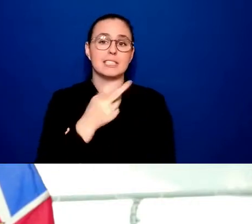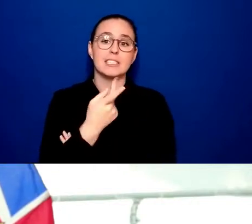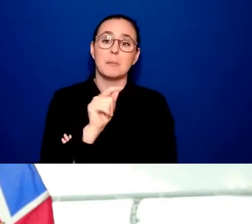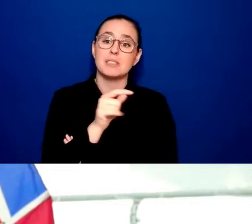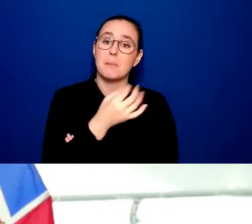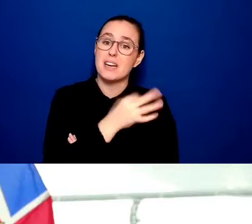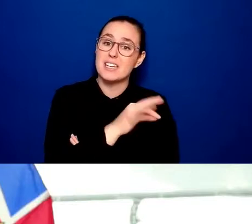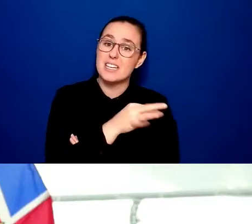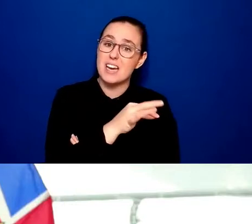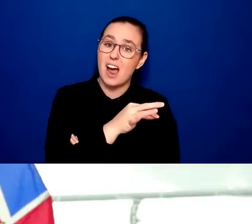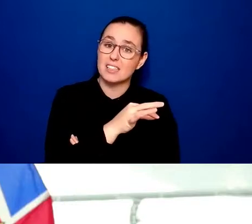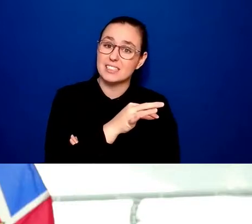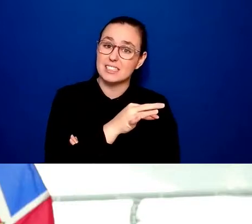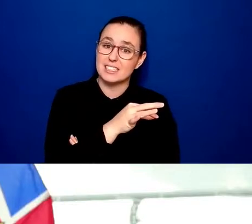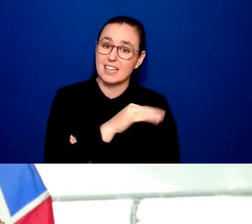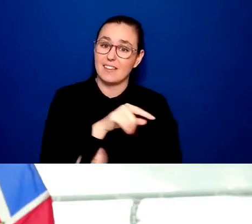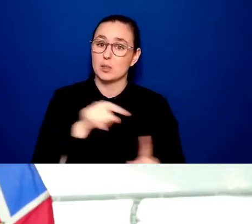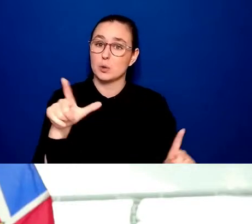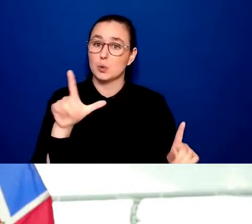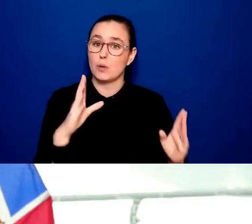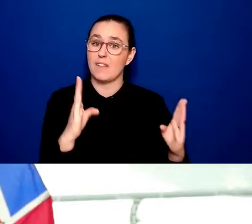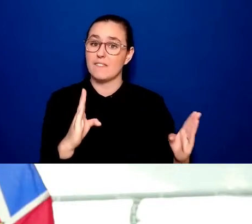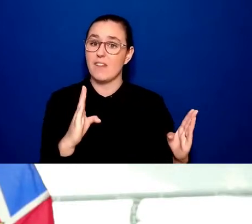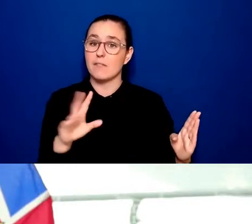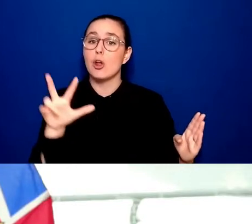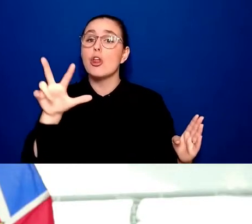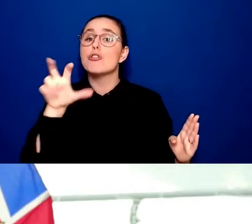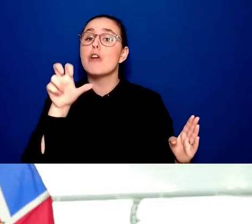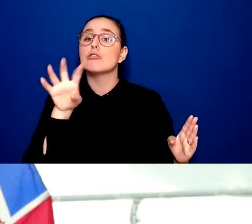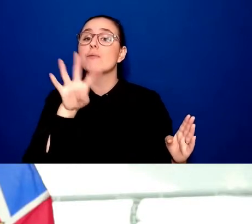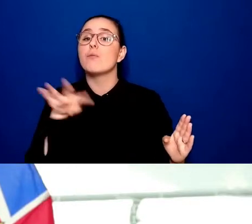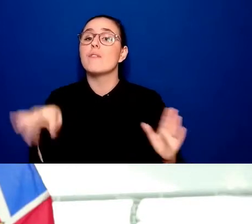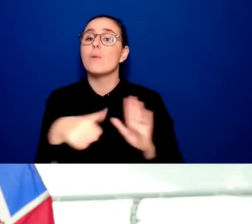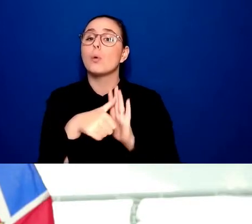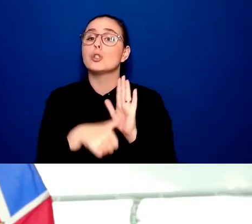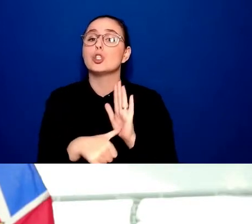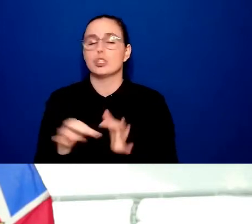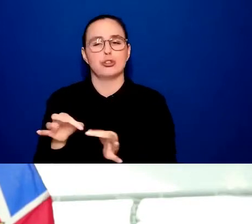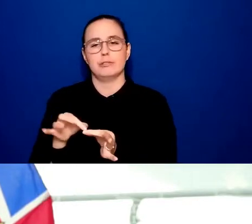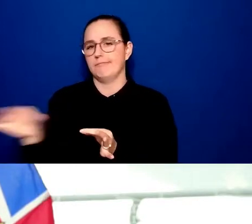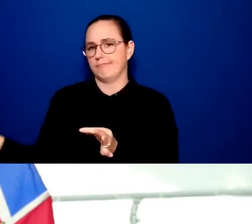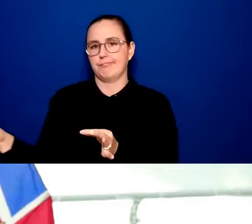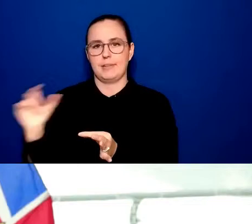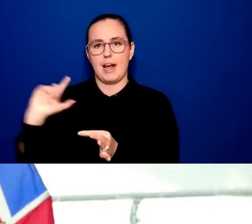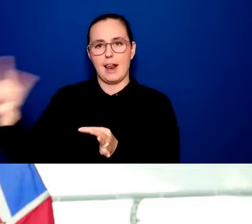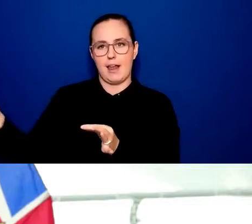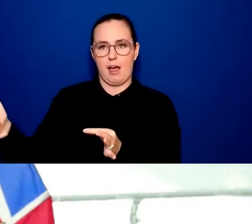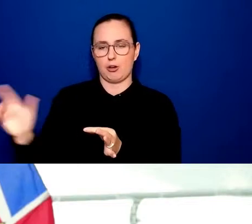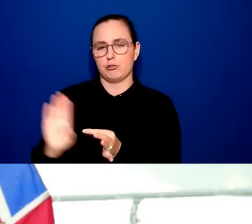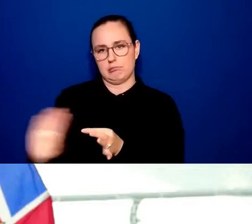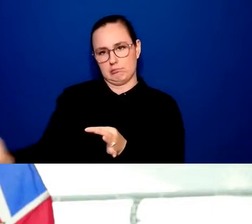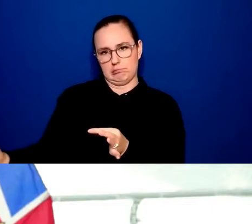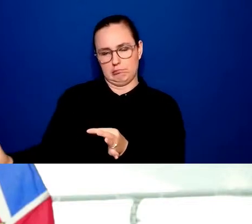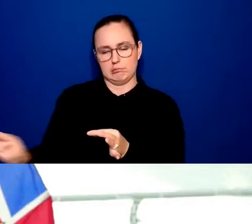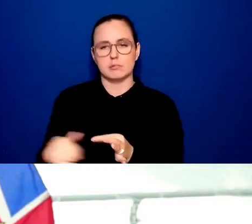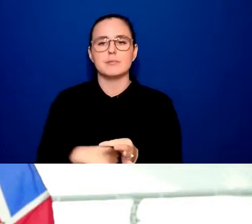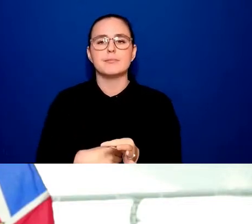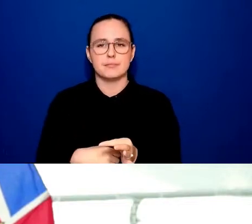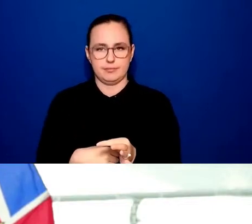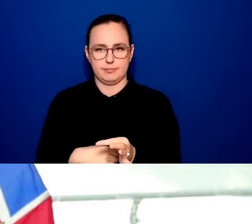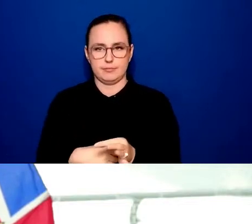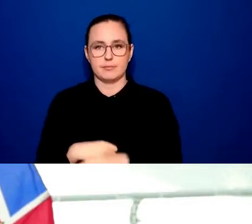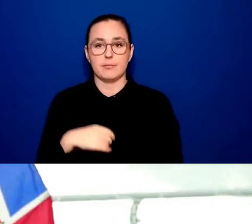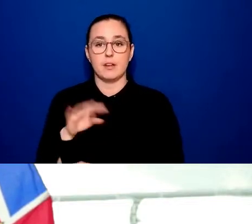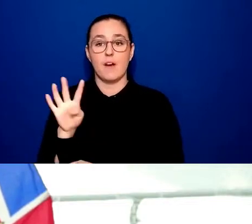25th, 344 non-urgent surgeries were postponed. That's 45 in